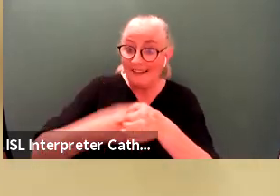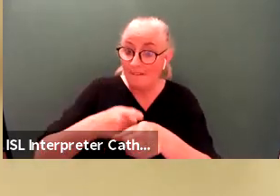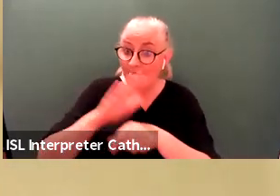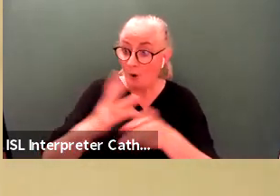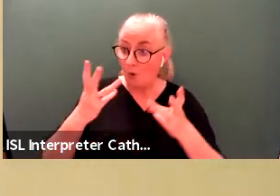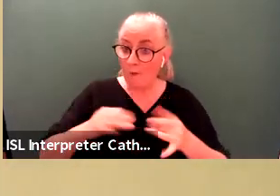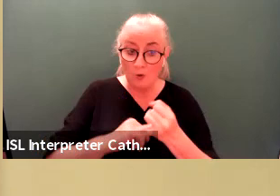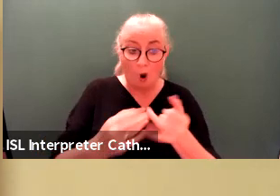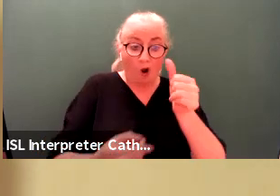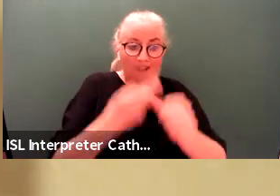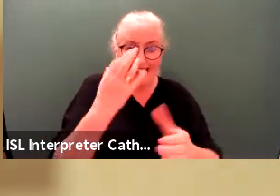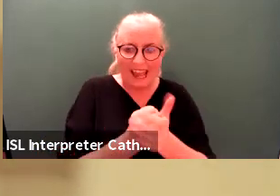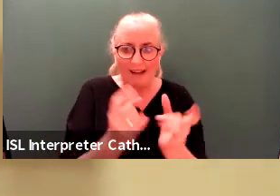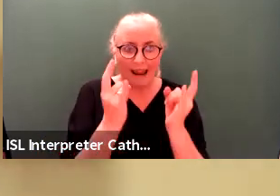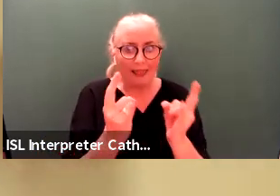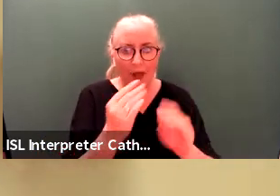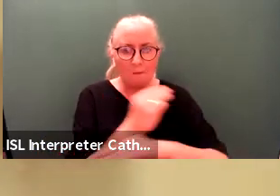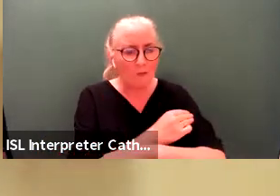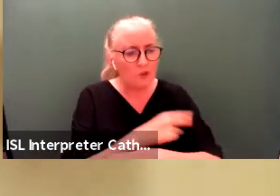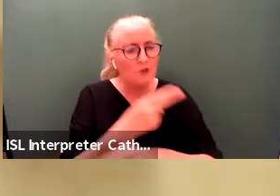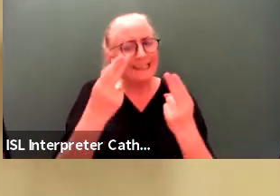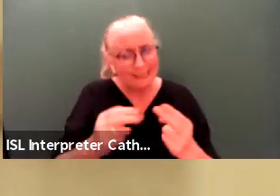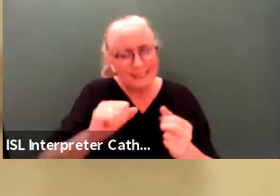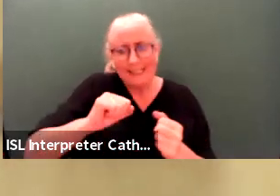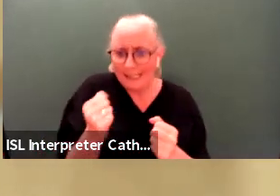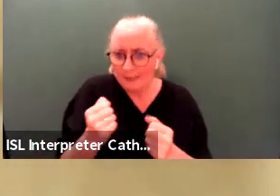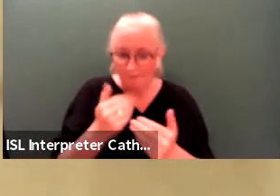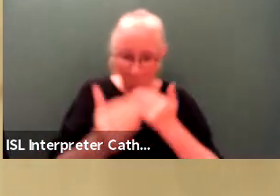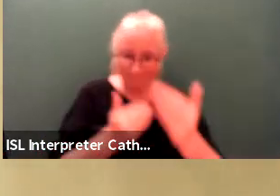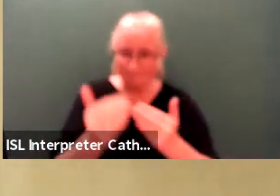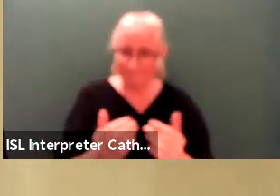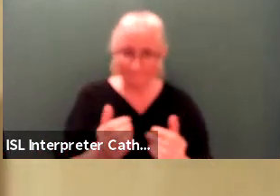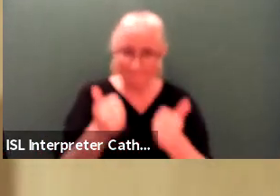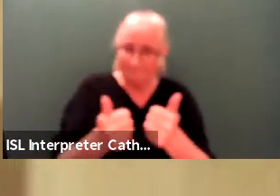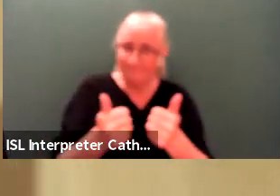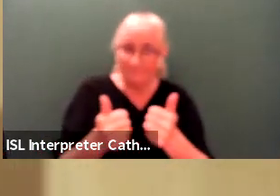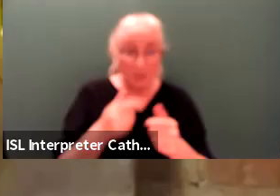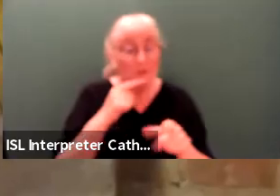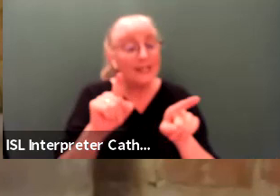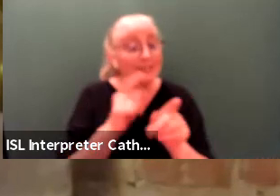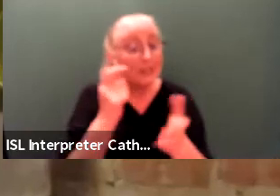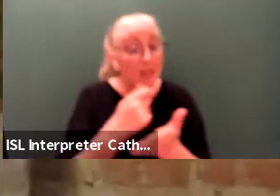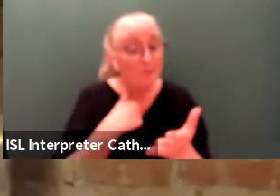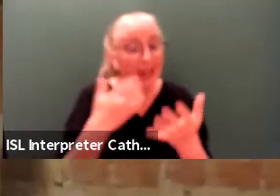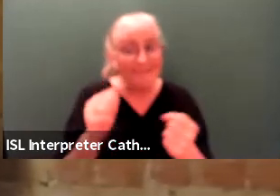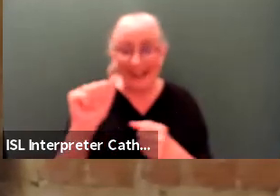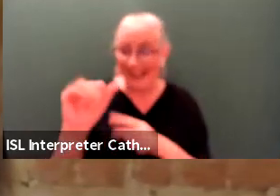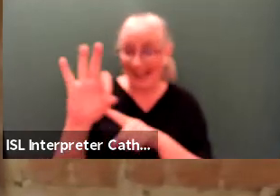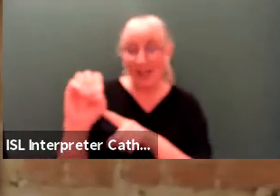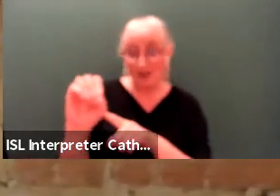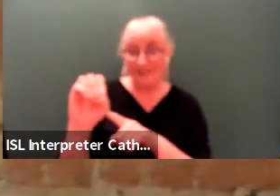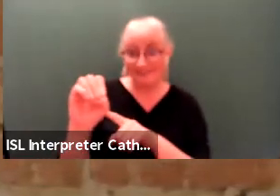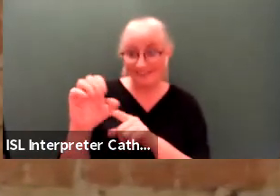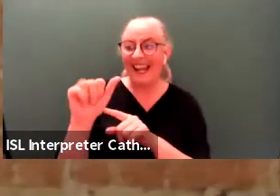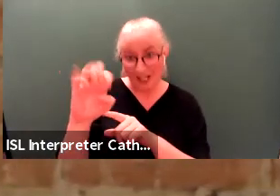problems already, so we need to keep ourselves in the best shape possible. At the same time, we have the aging factors coming into